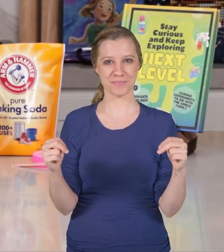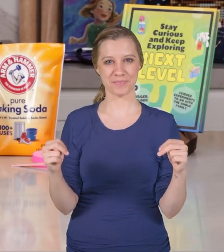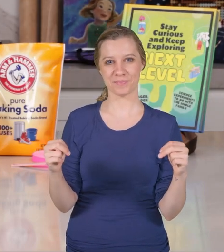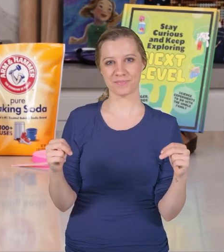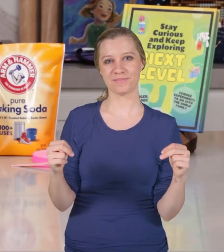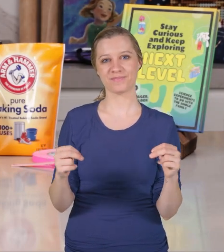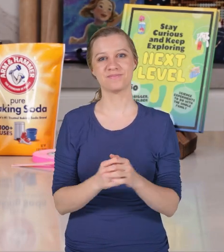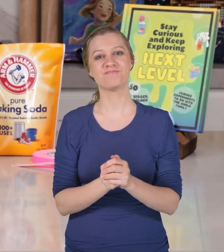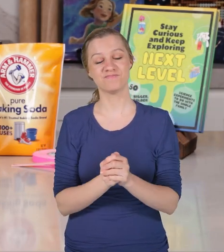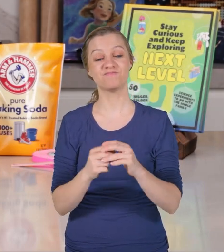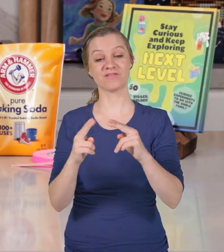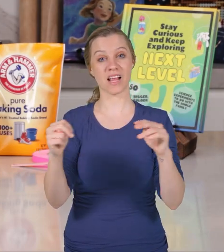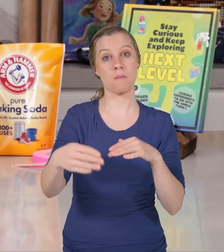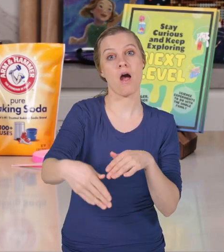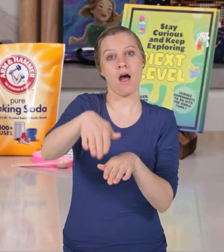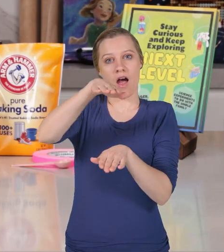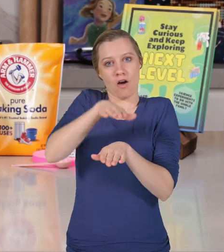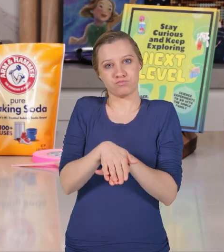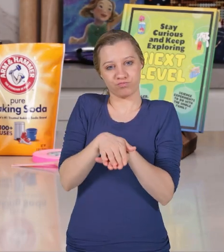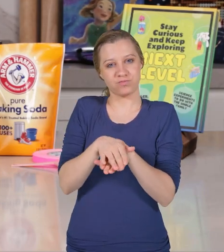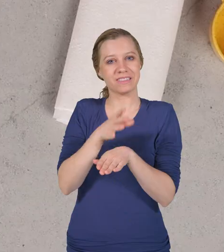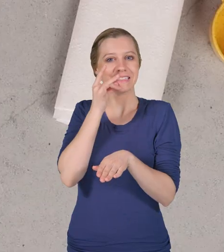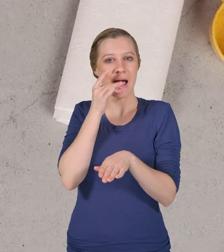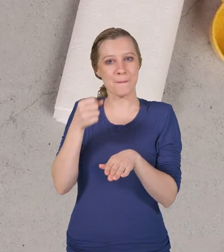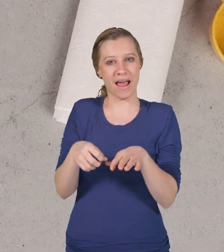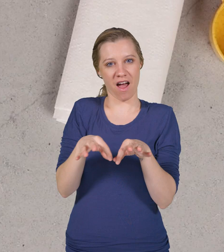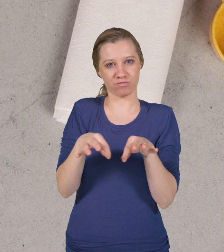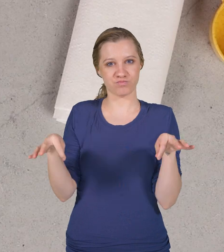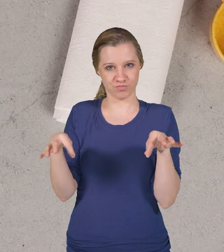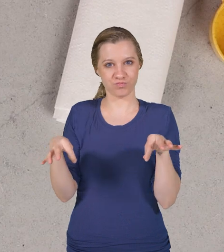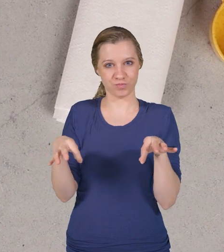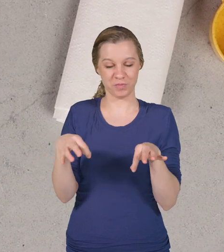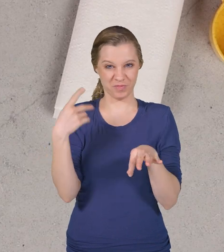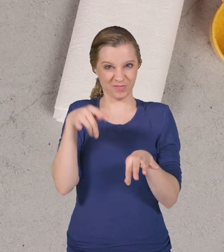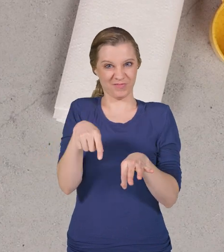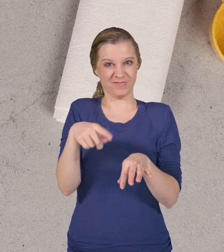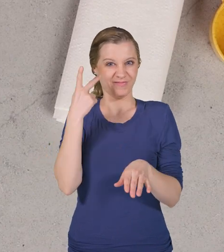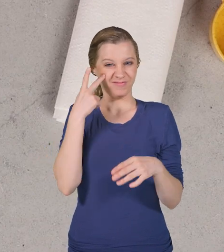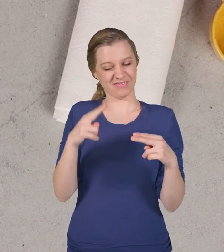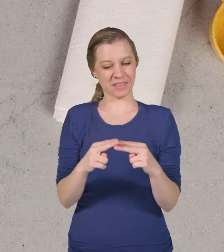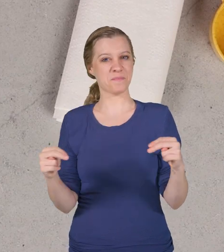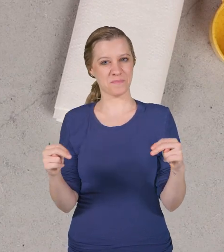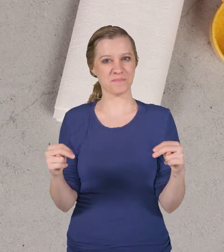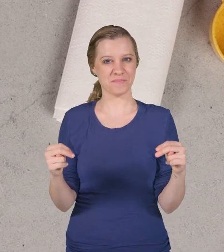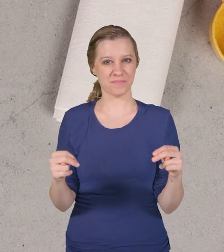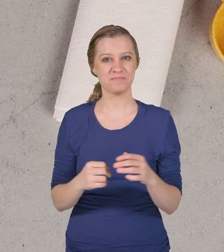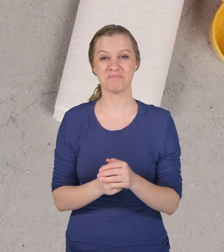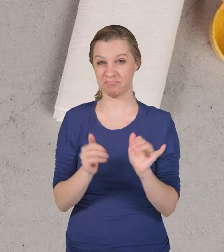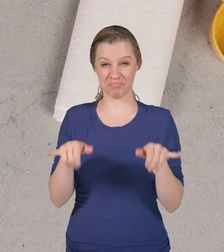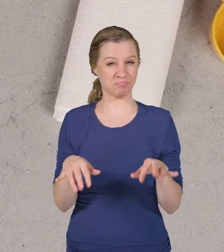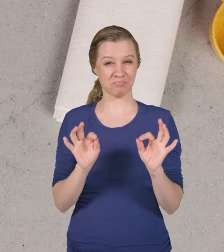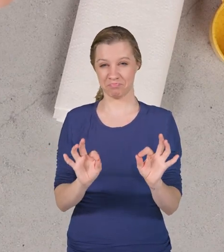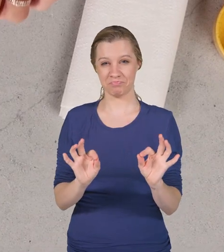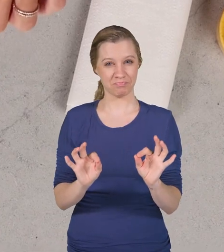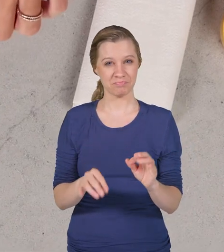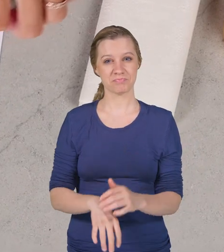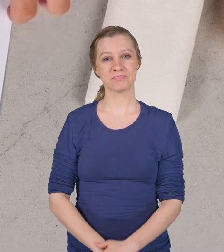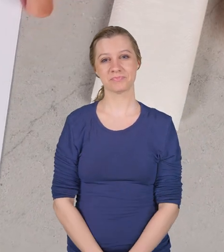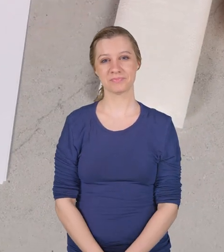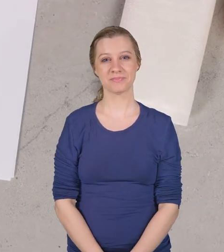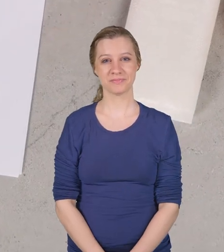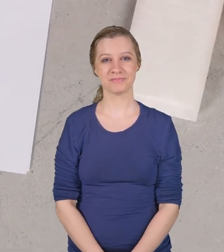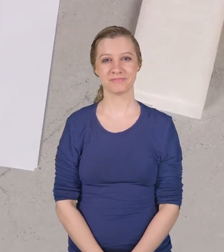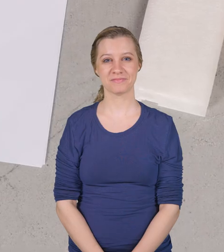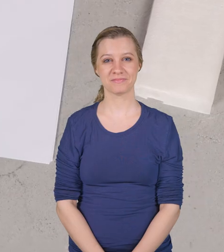tape our snowman back on our snack bag. And I'm just going to tape him back there. So I'm gonna tape him